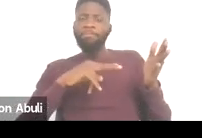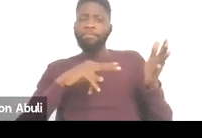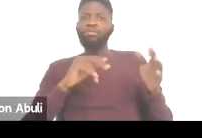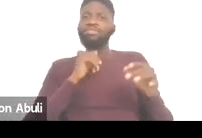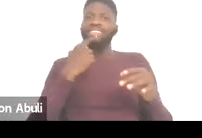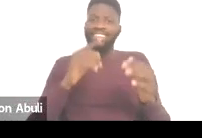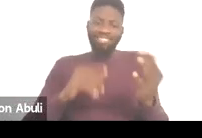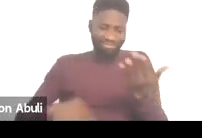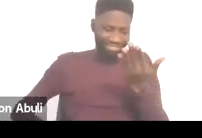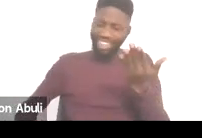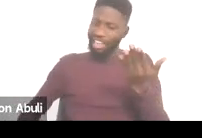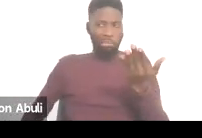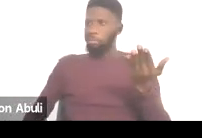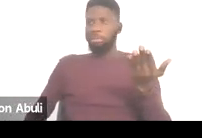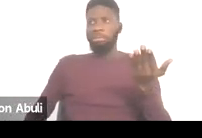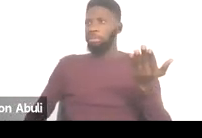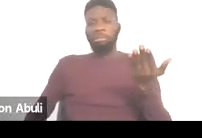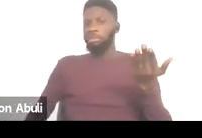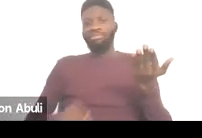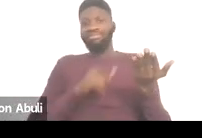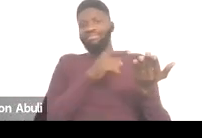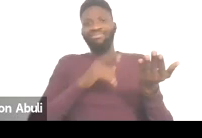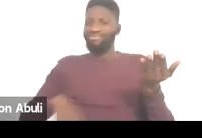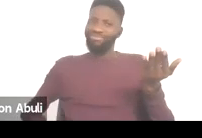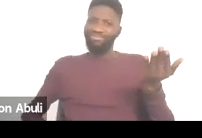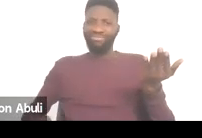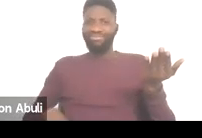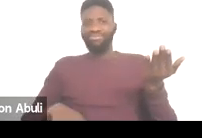this one, apana, hii acha niweke hapa kando